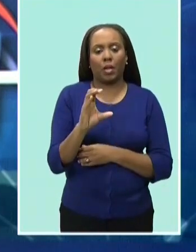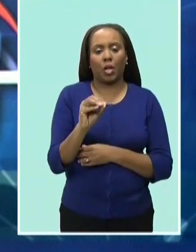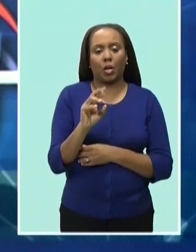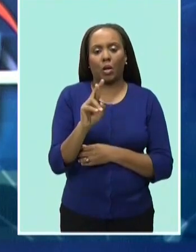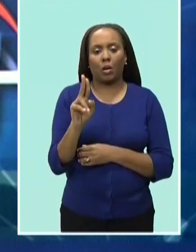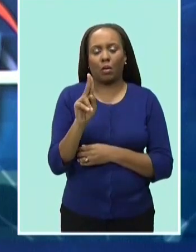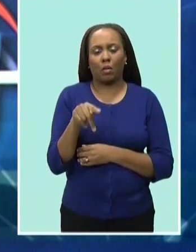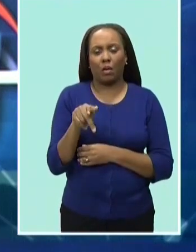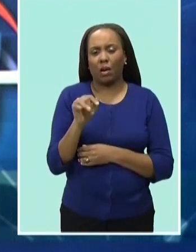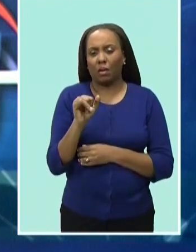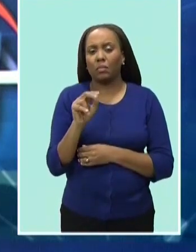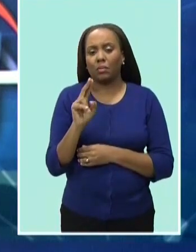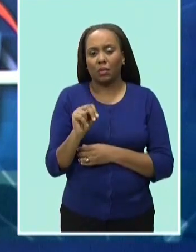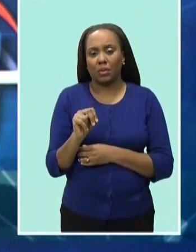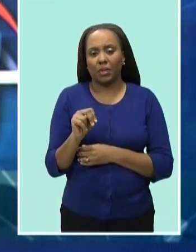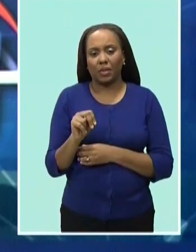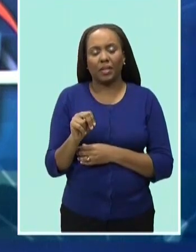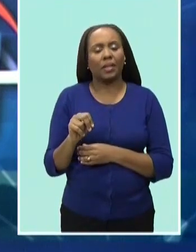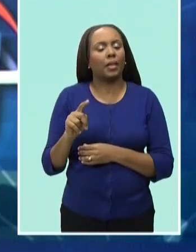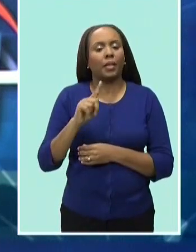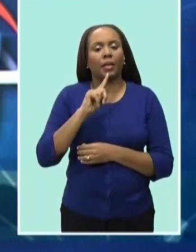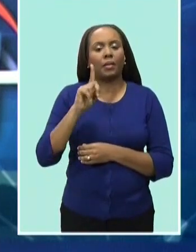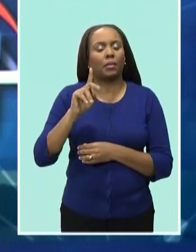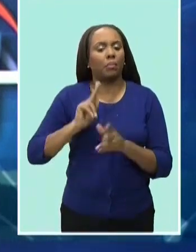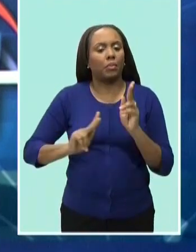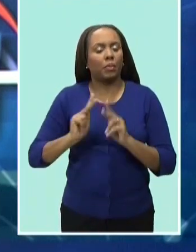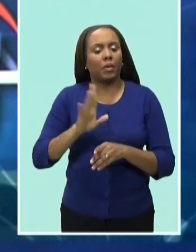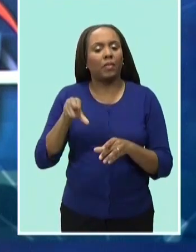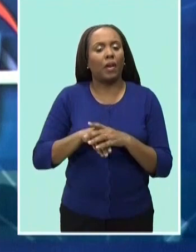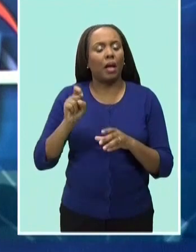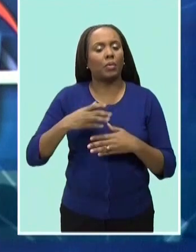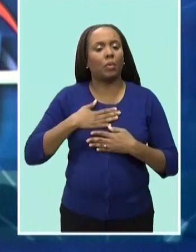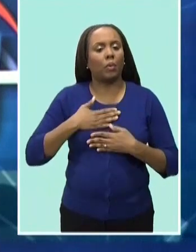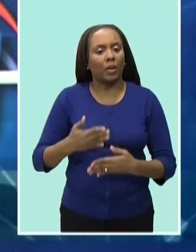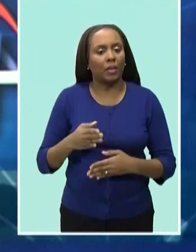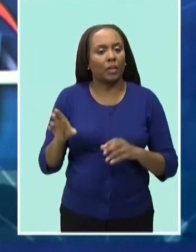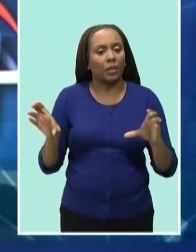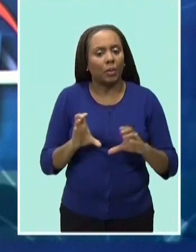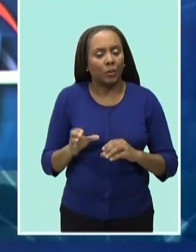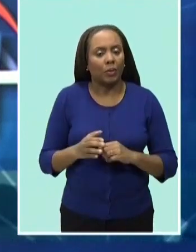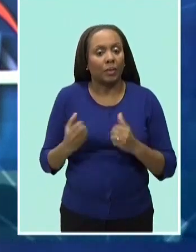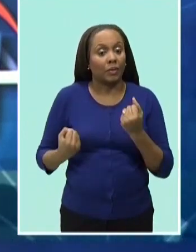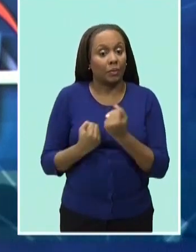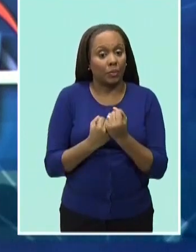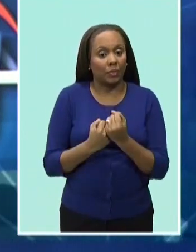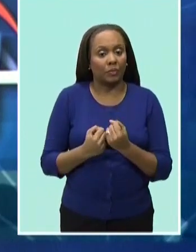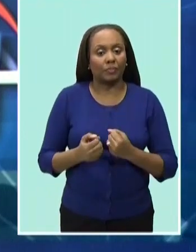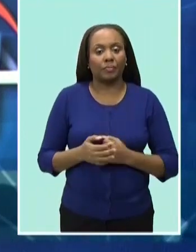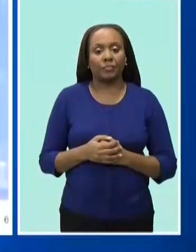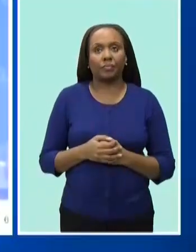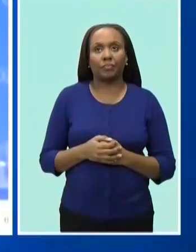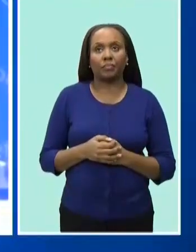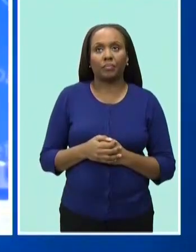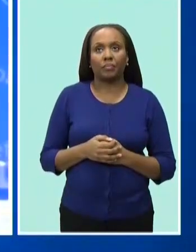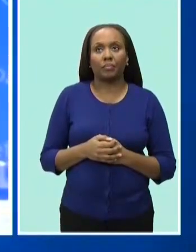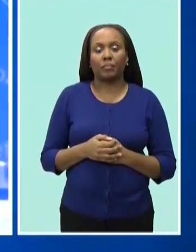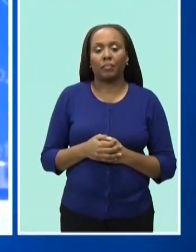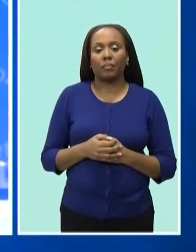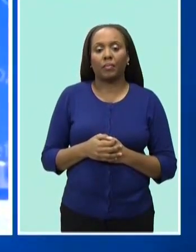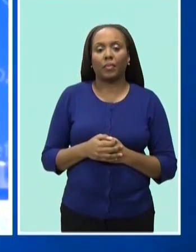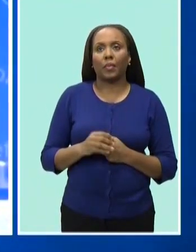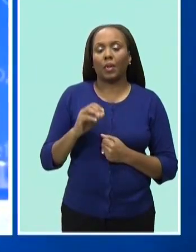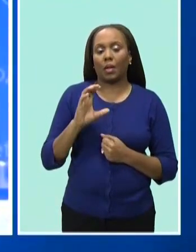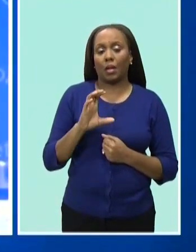monitoring reforms are not only required at home, but international support is needed as well. Curbing corruption